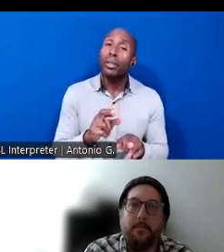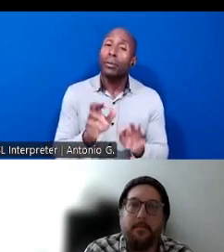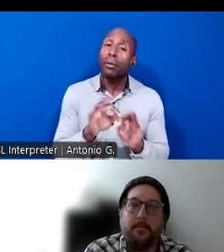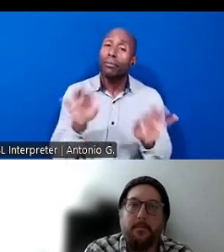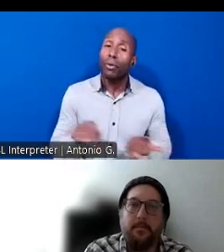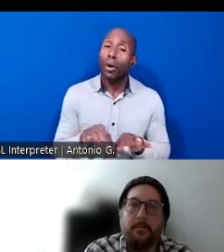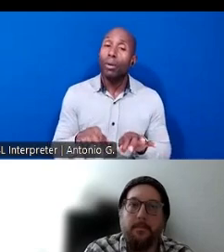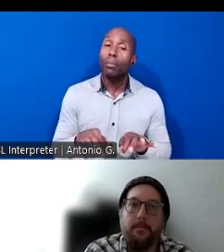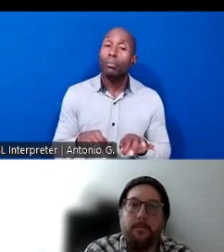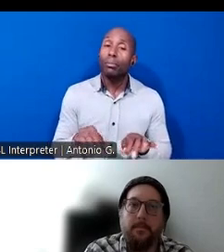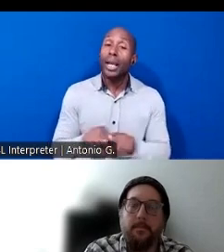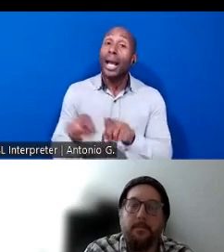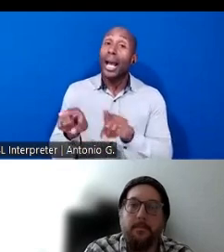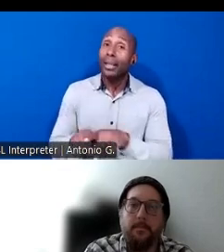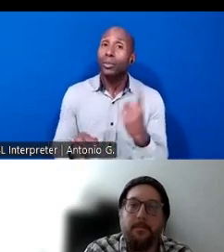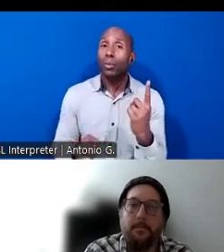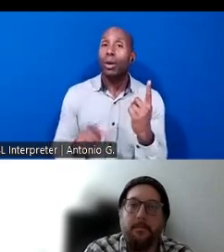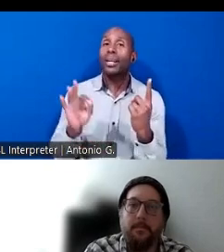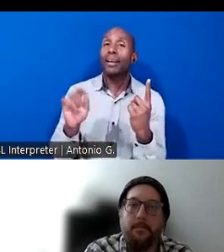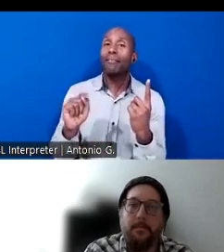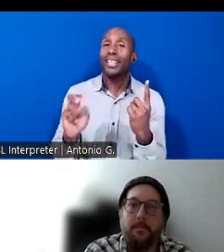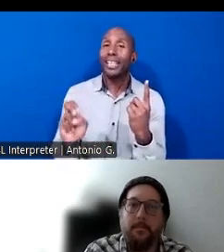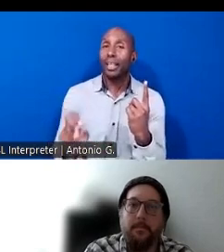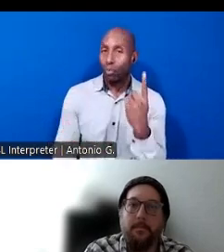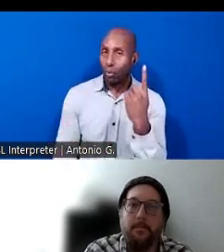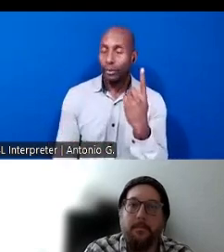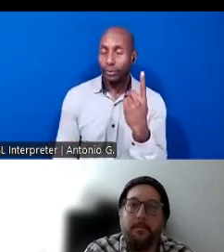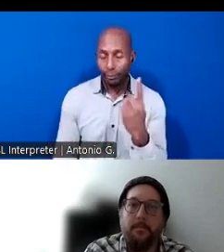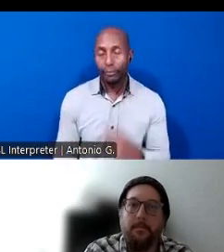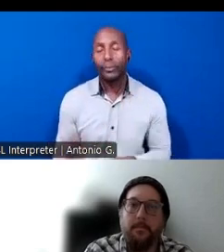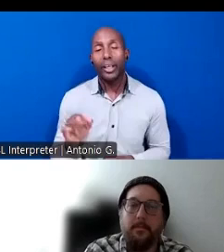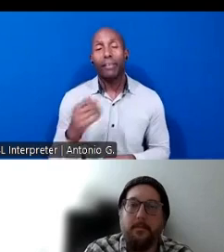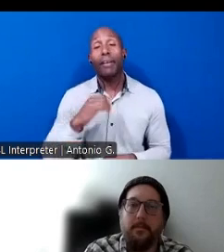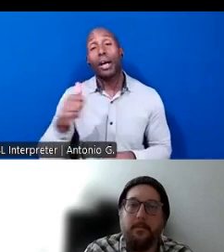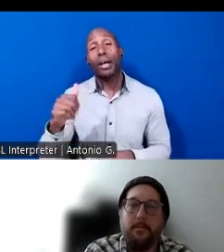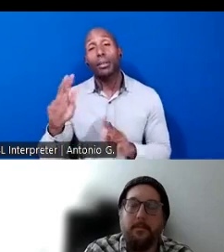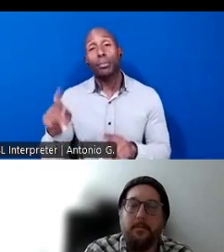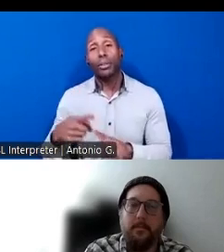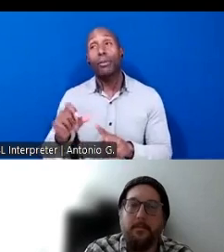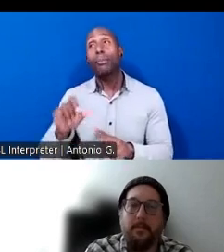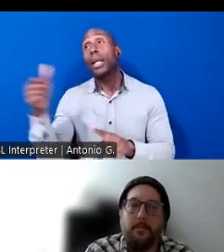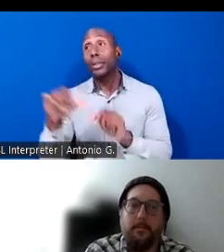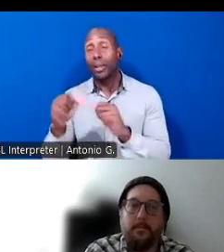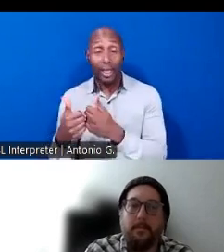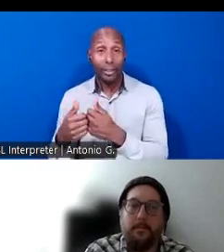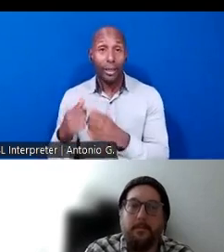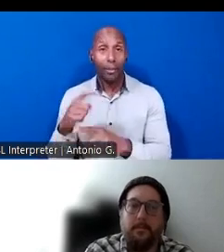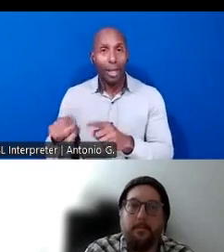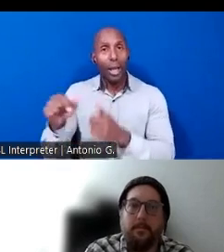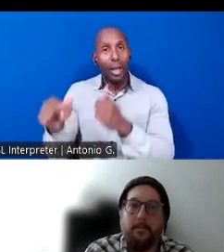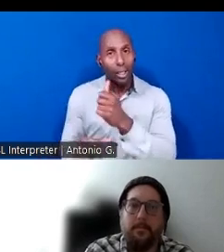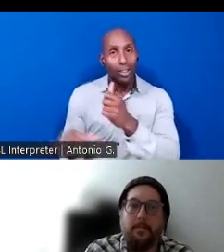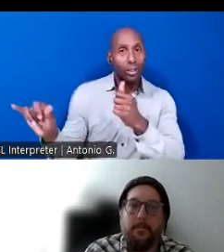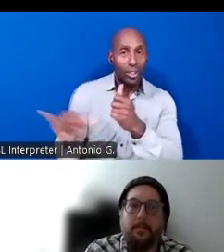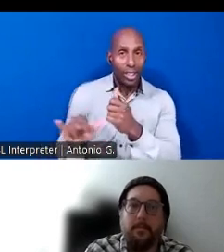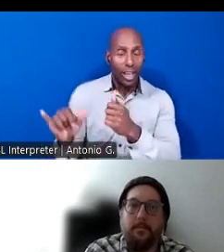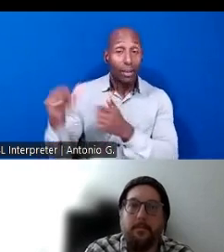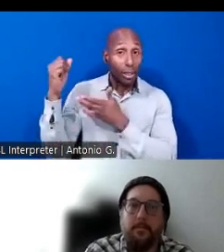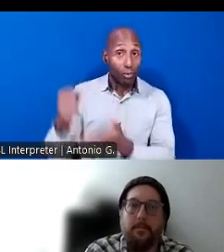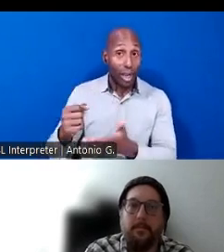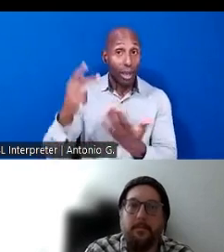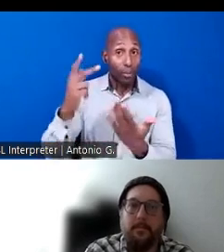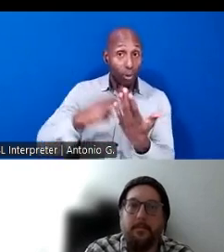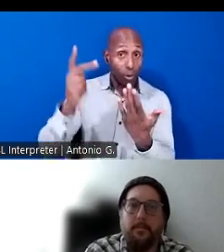if you have another person at a different agency under the same grant program who worked full-time but only worked